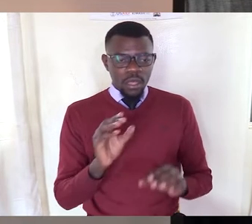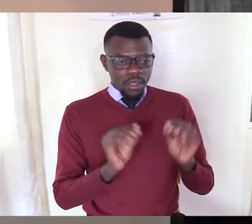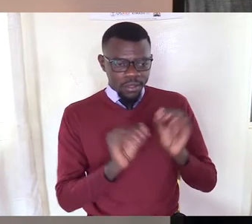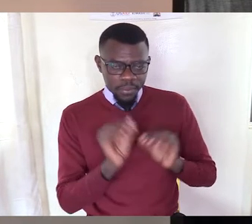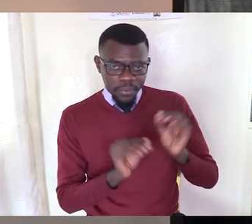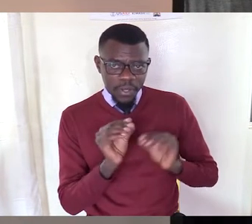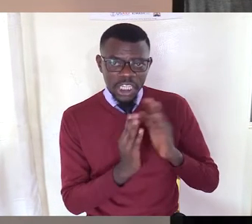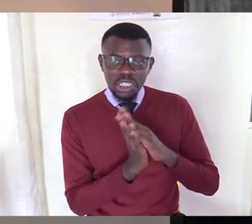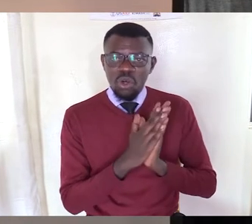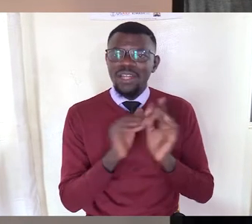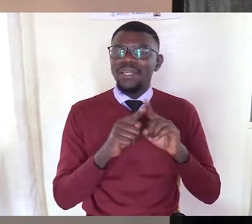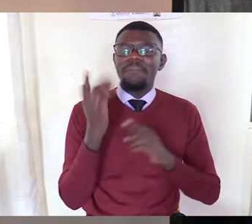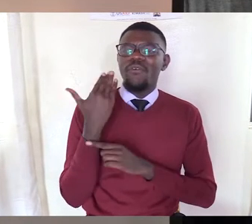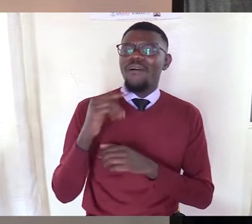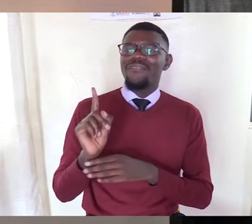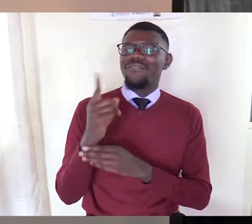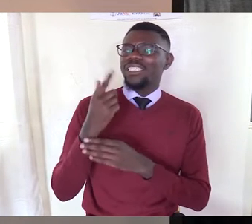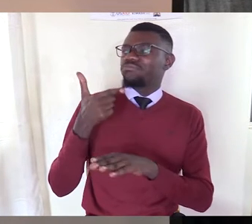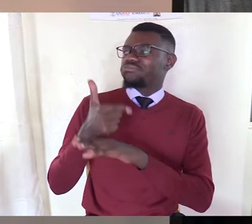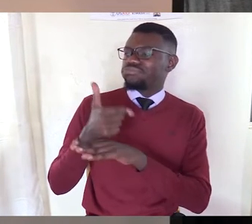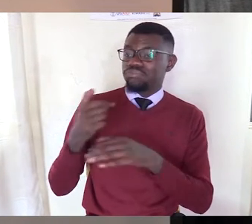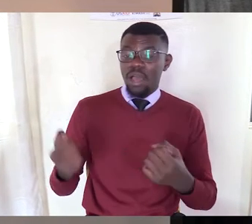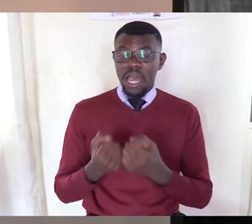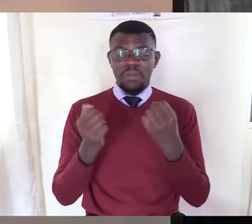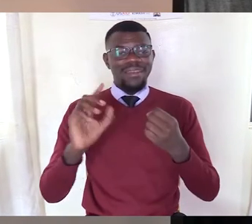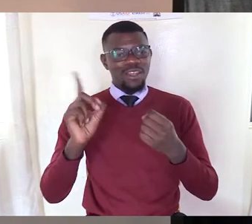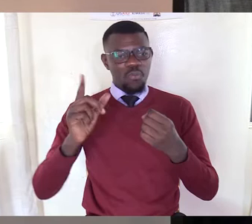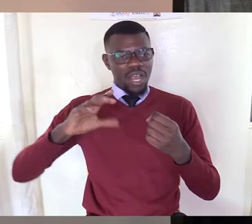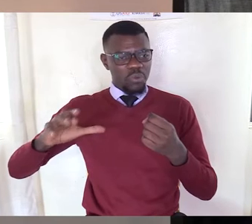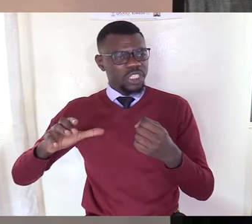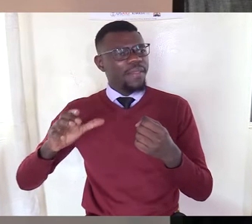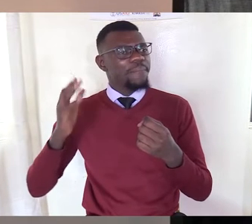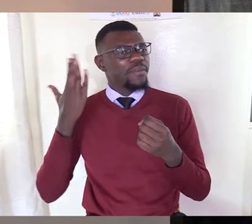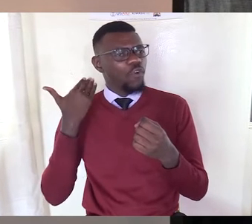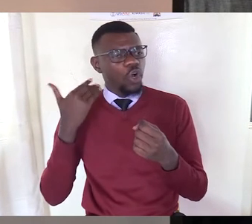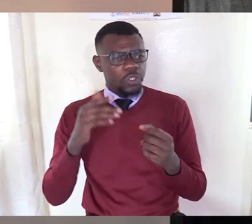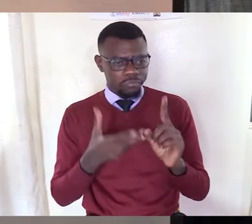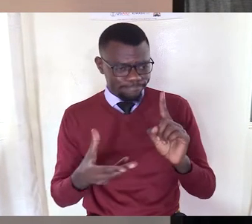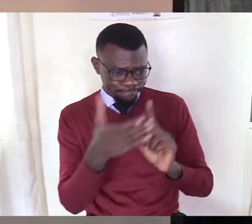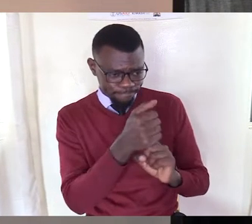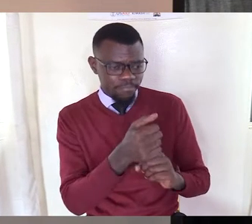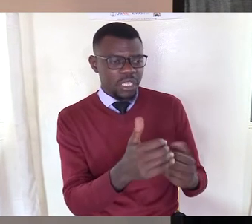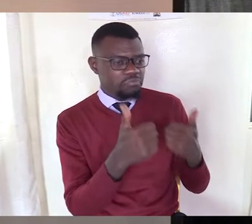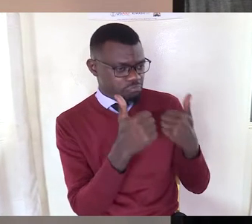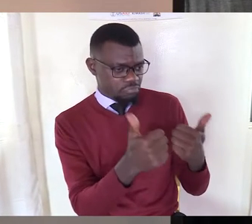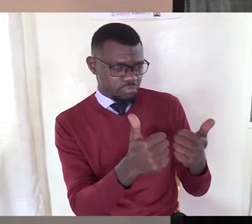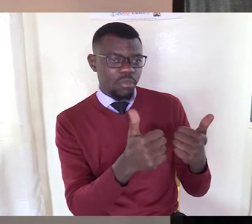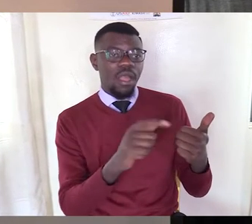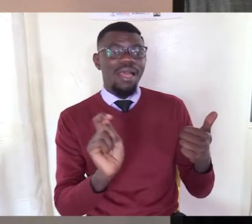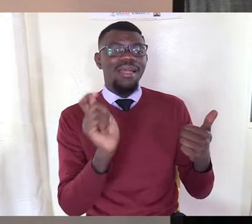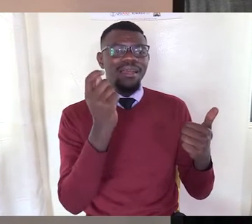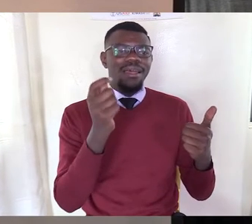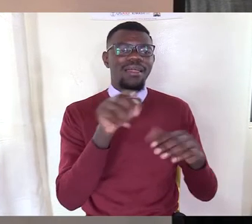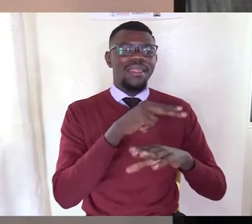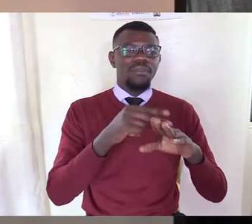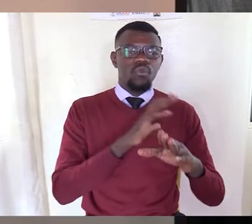documentation. And we did the first documentation in Nairobi County that was well captured in Kenya National Commission